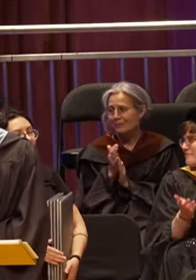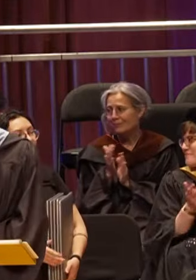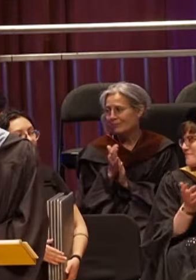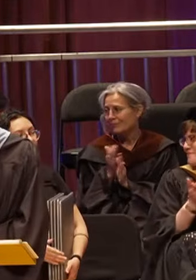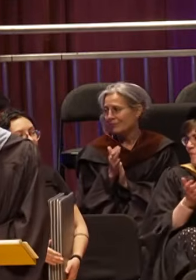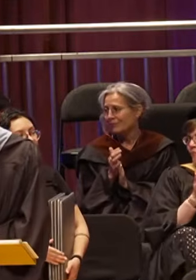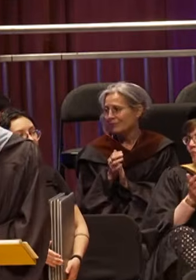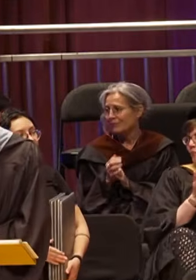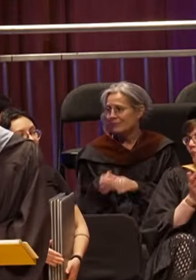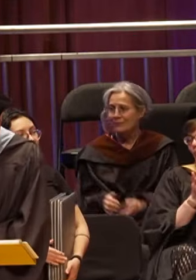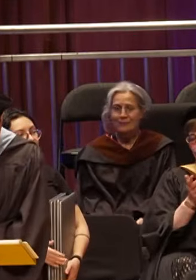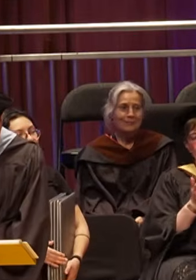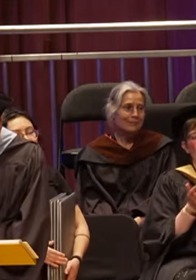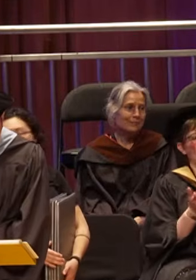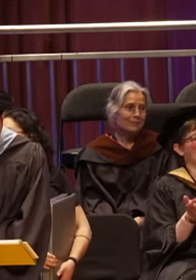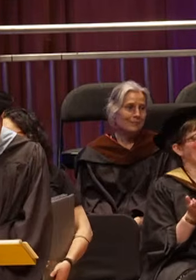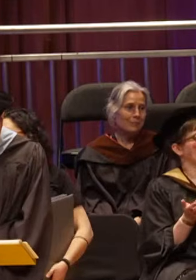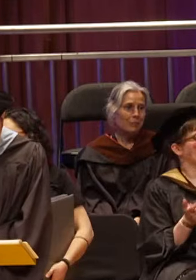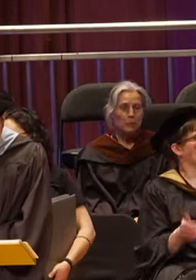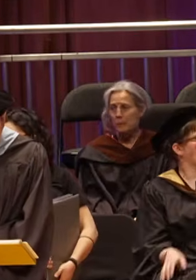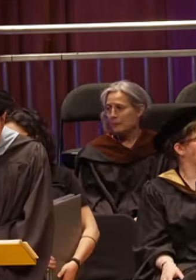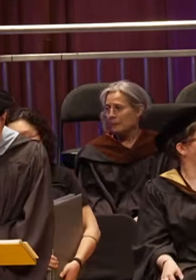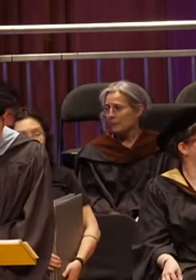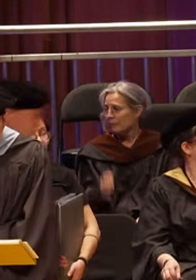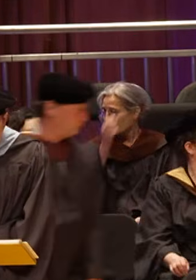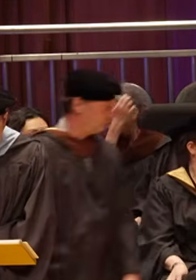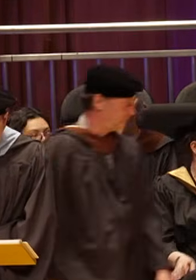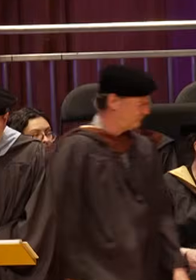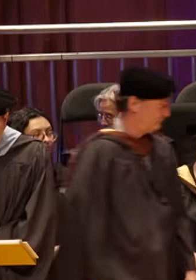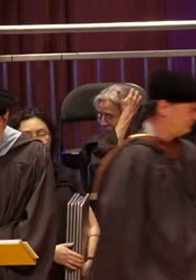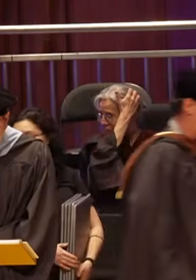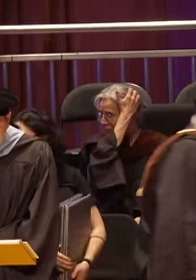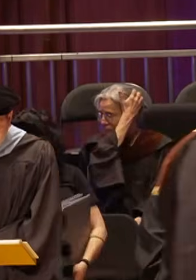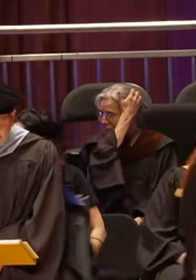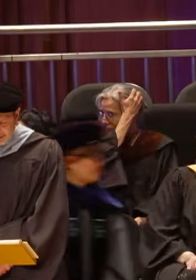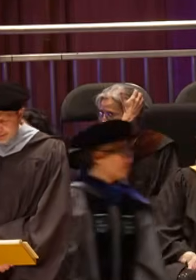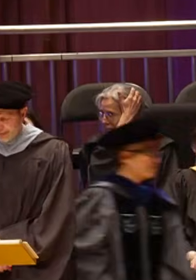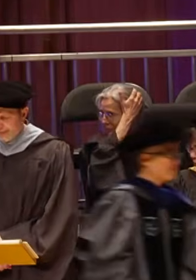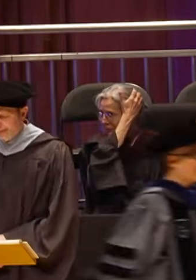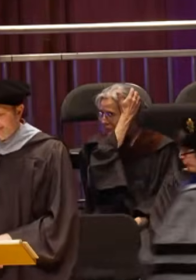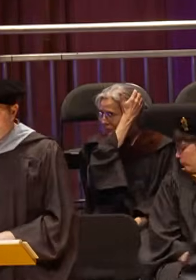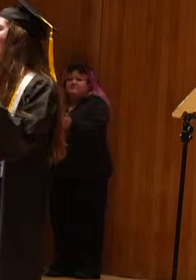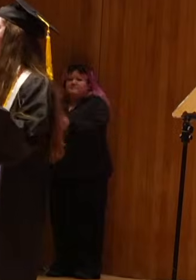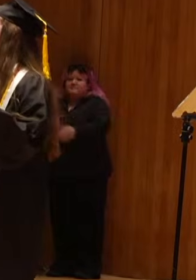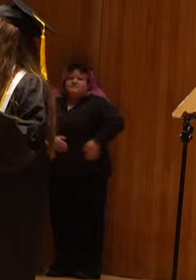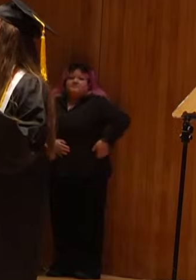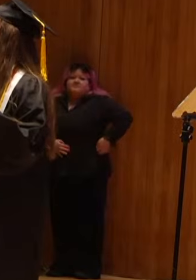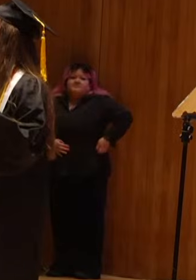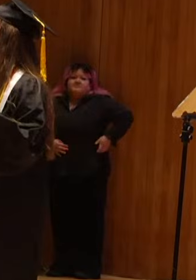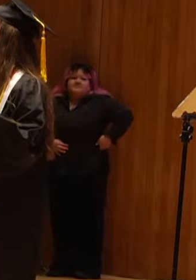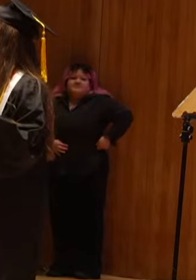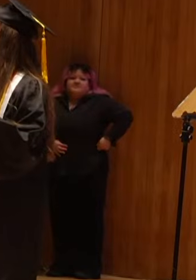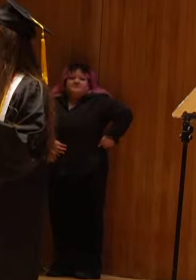Will Chrissy Day, chair of the fiber department, please come forward to congratulate your candidates.